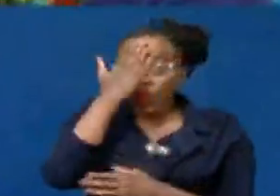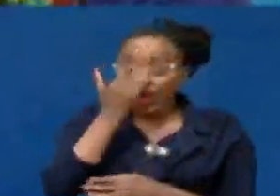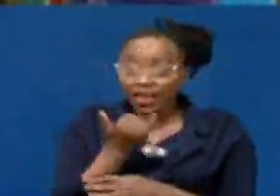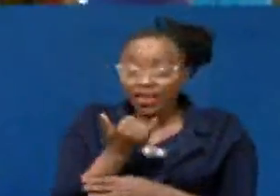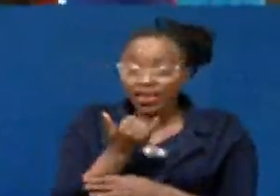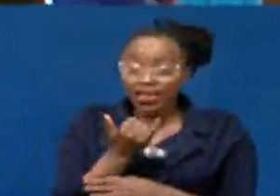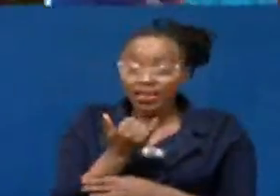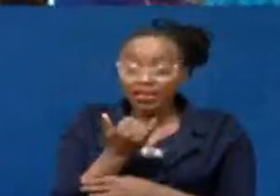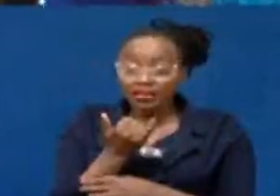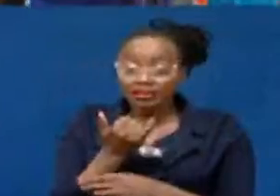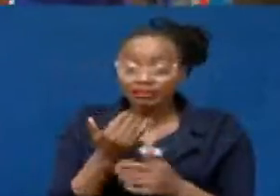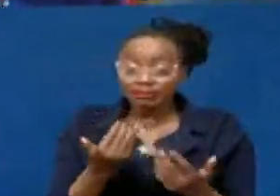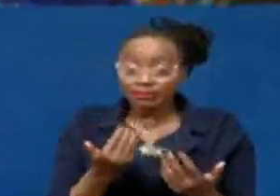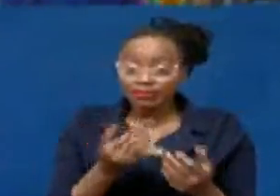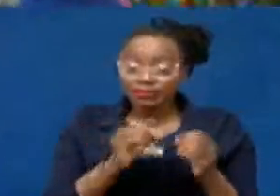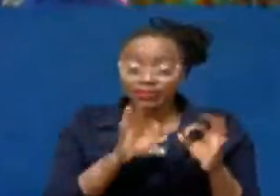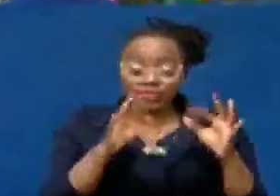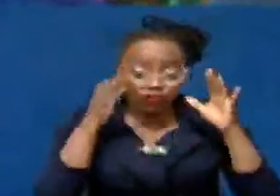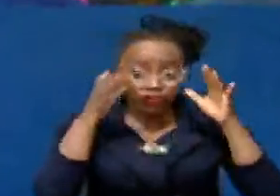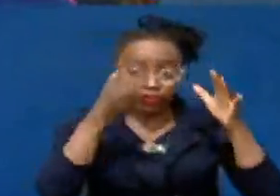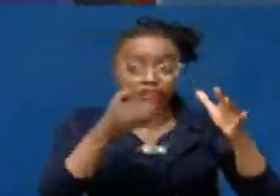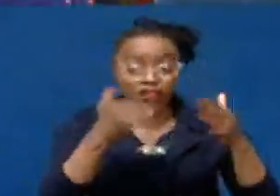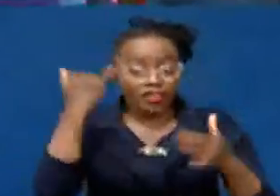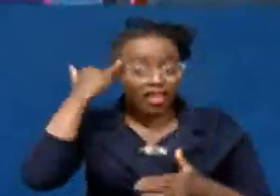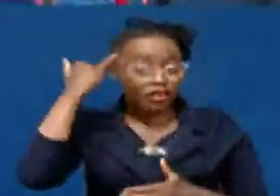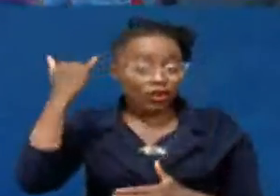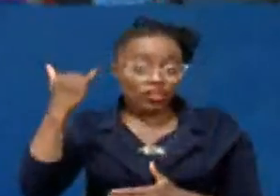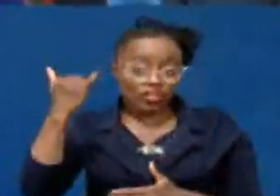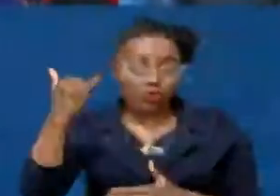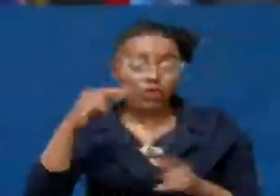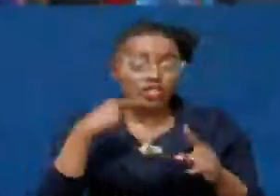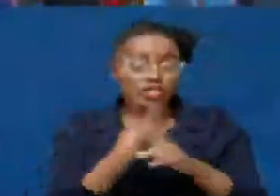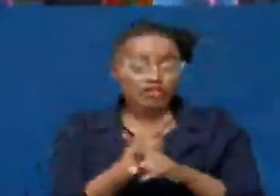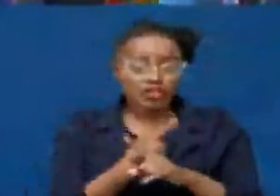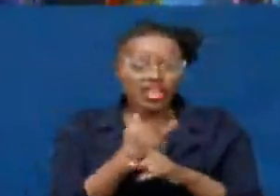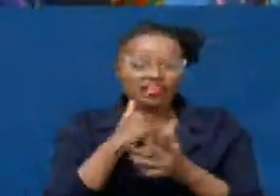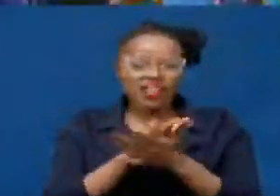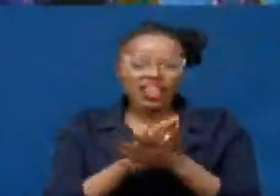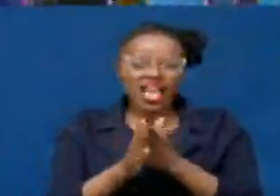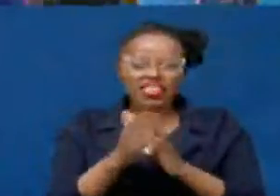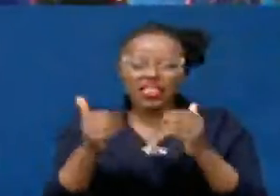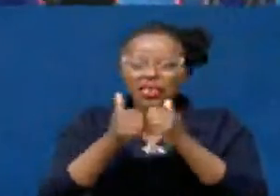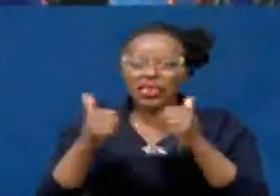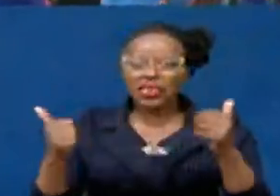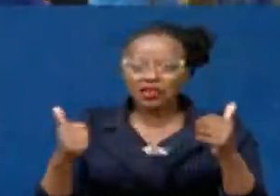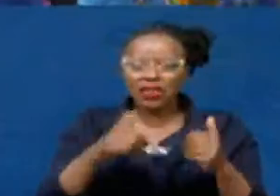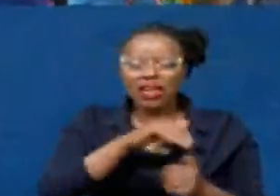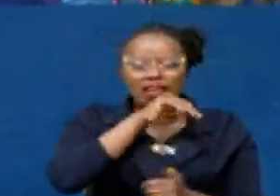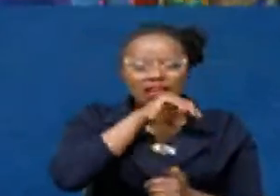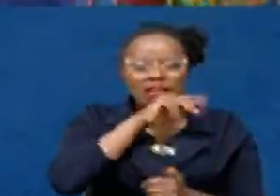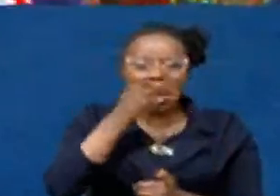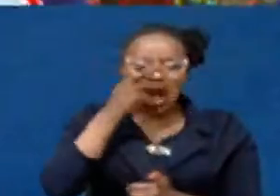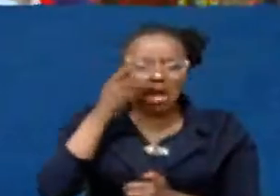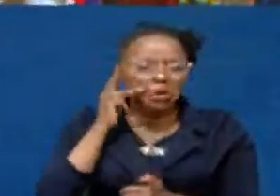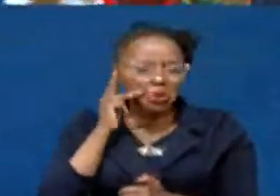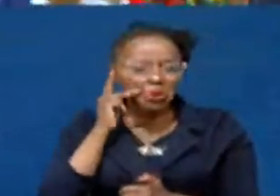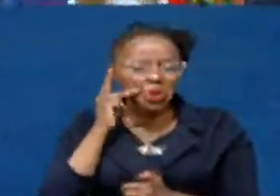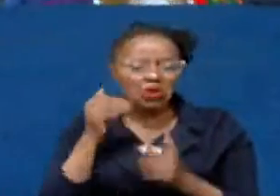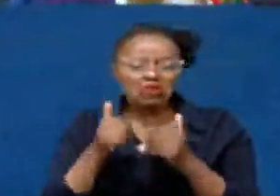Because if you look at the ideological differences, there is nothing that separates Raila Odinga from Kalonzo